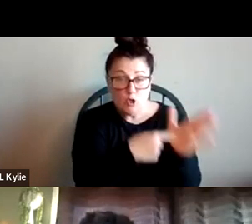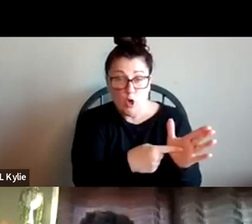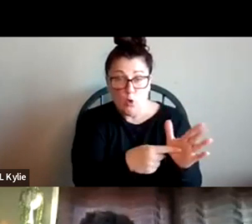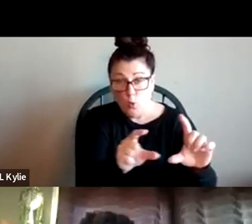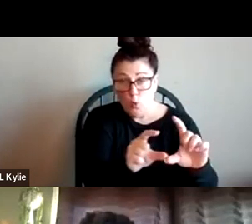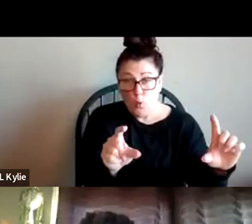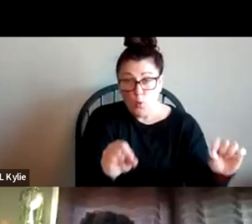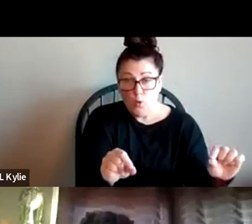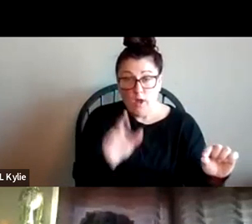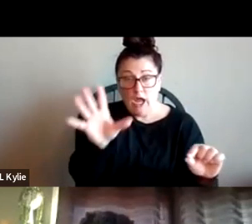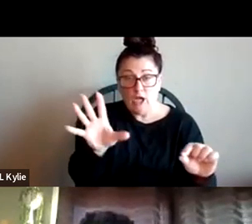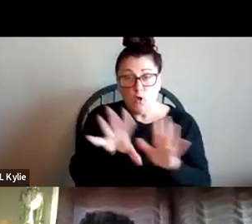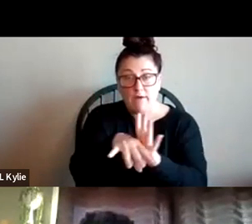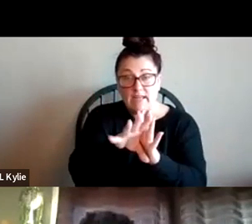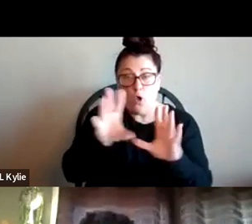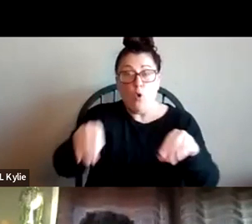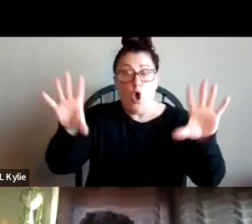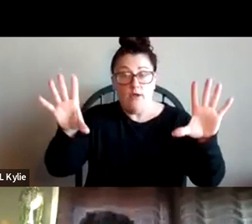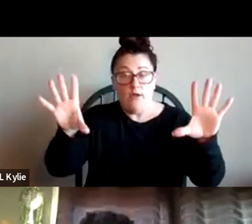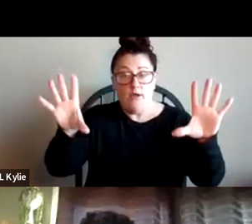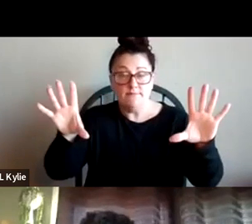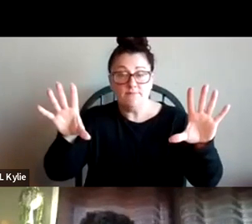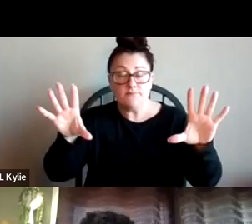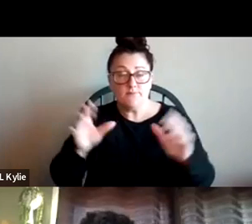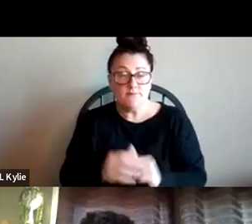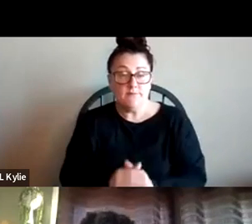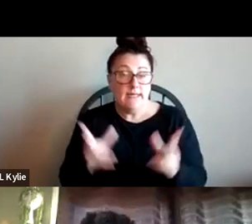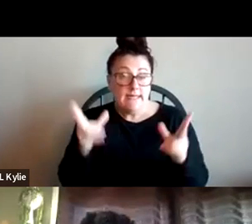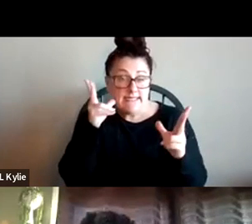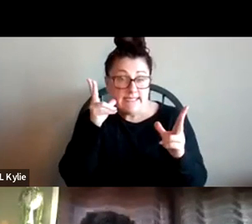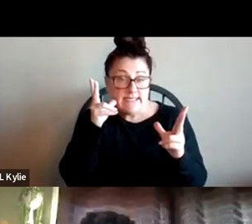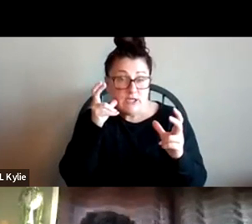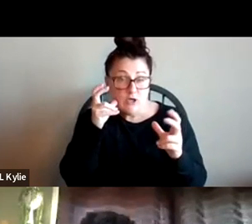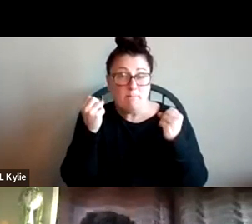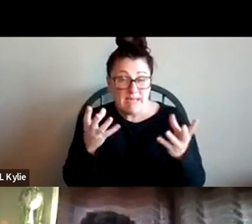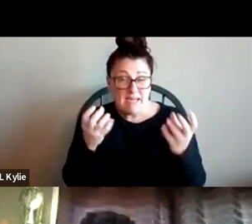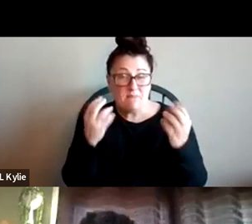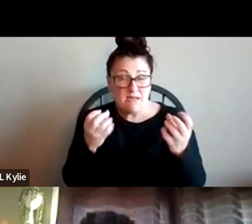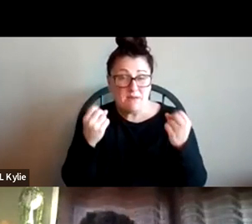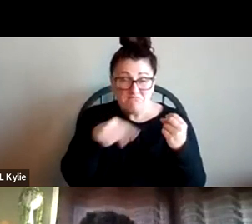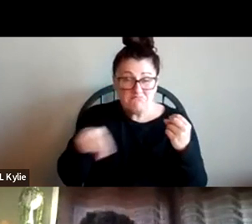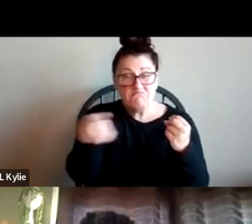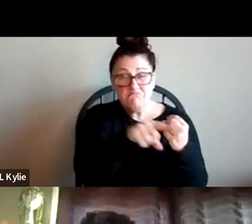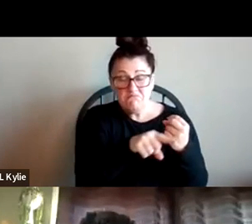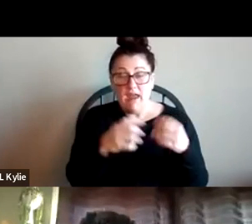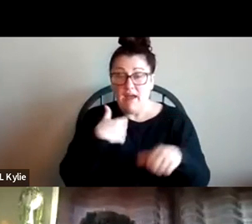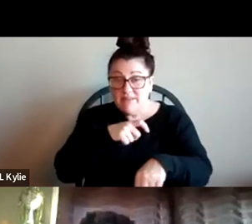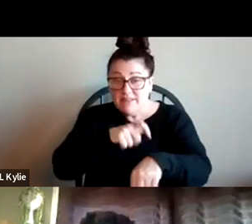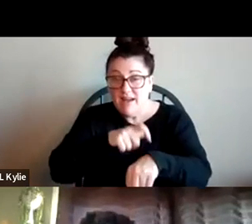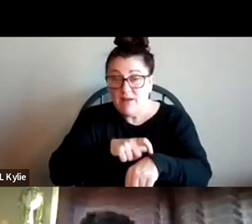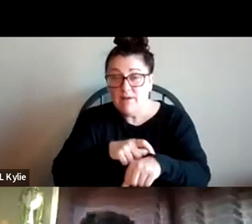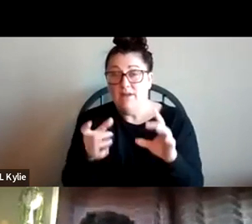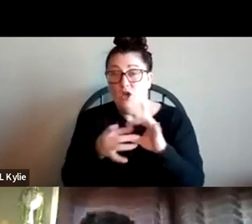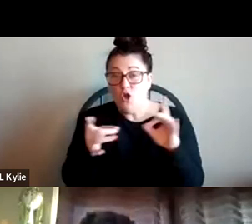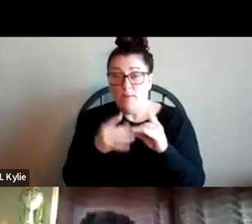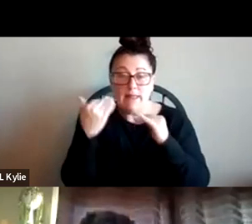and that your video is on. In order to hear from as many voices as possible, remarks are